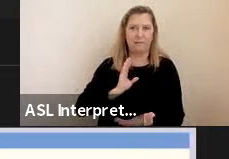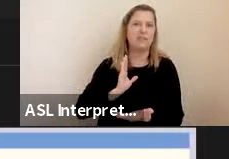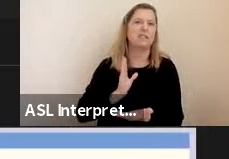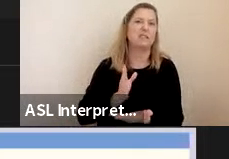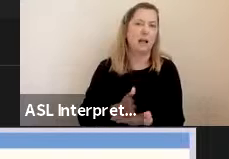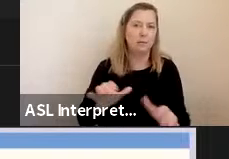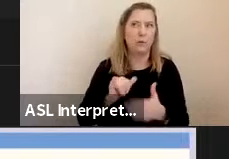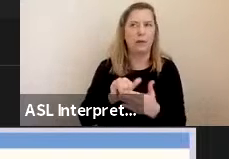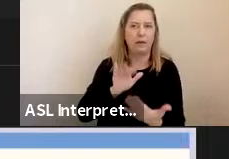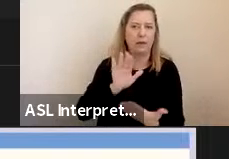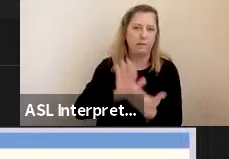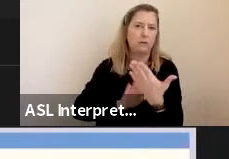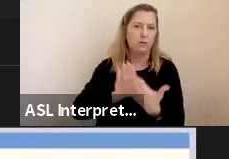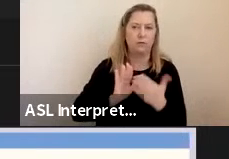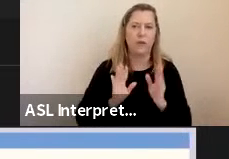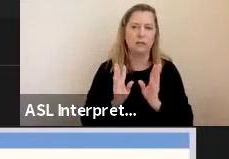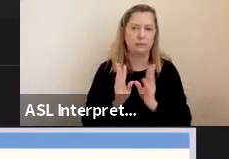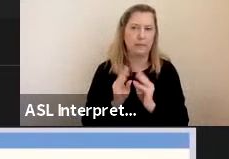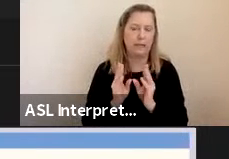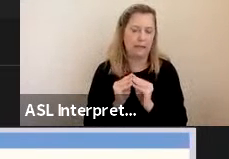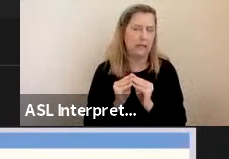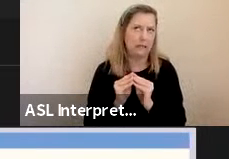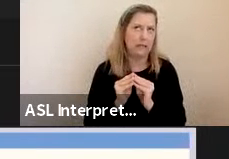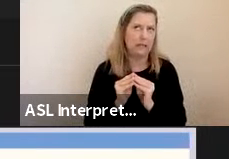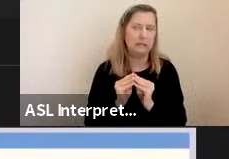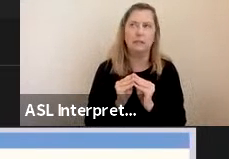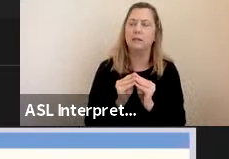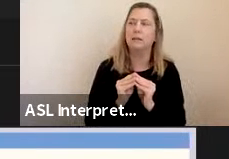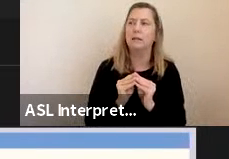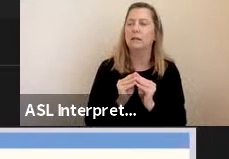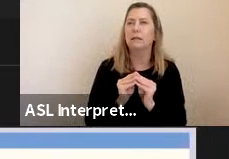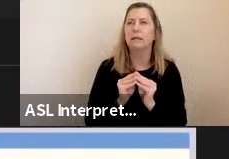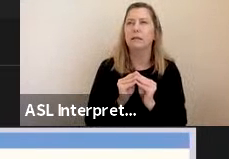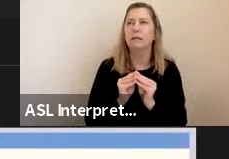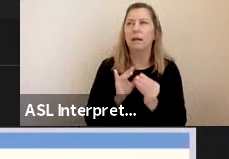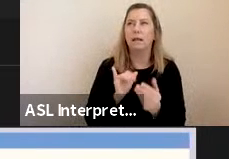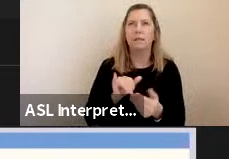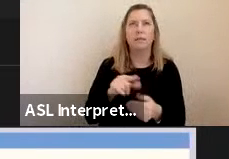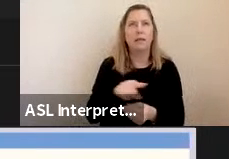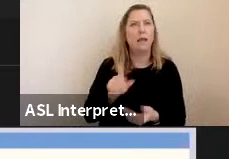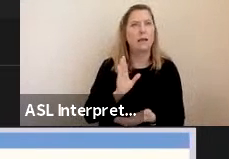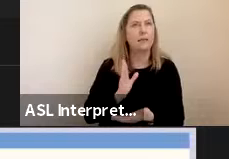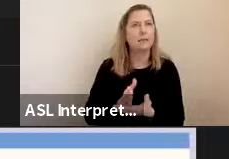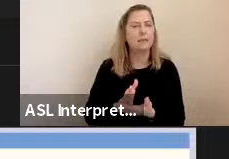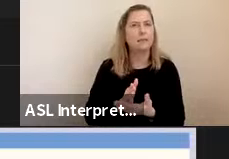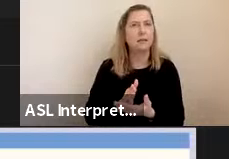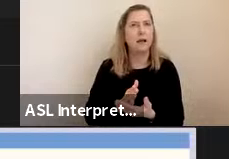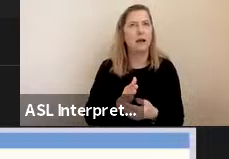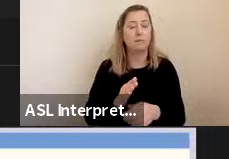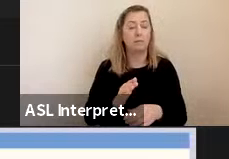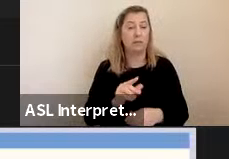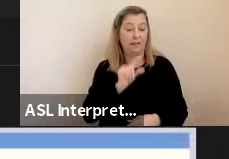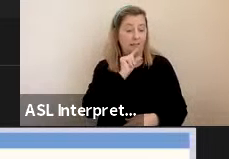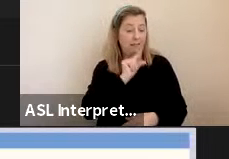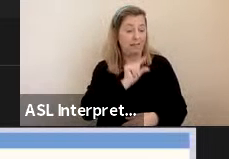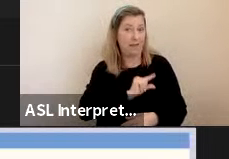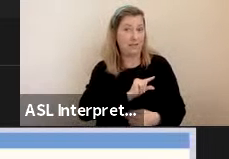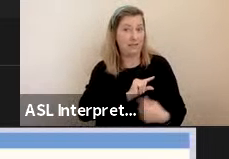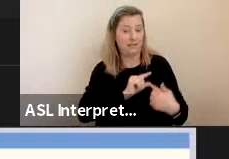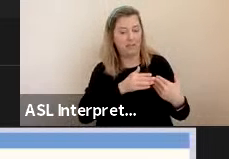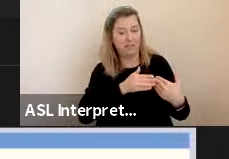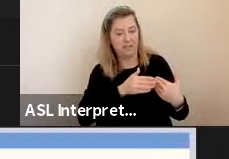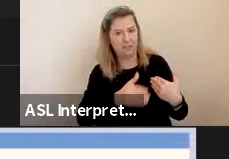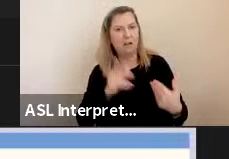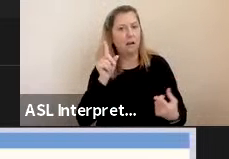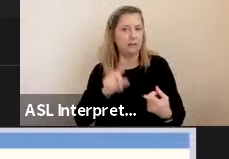meetings after Thanksgiving until the date we